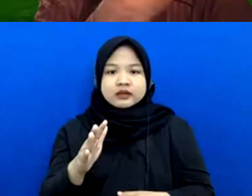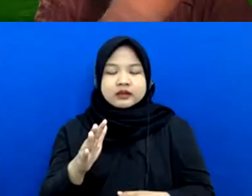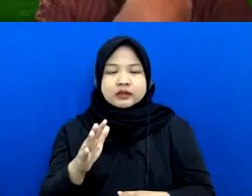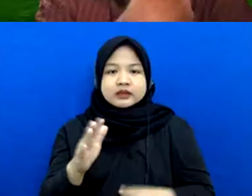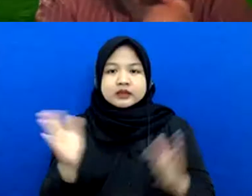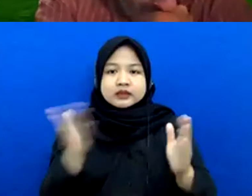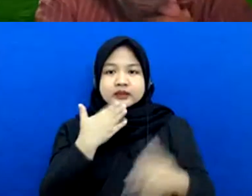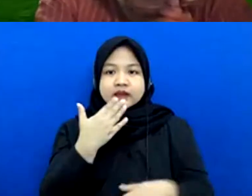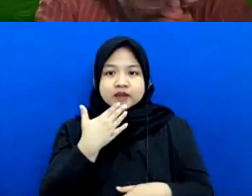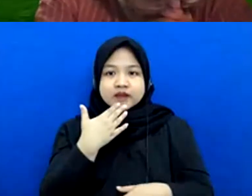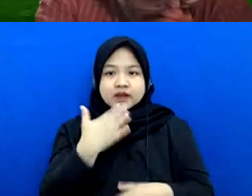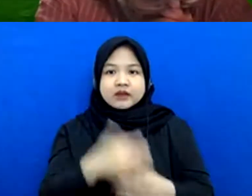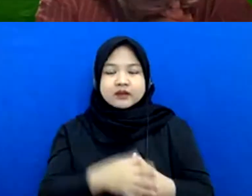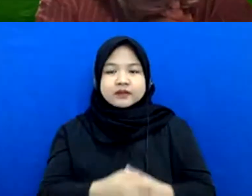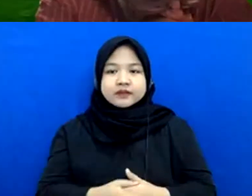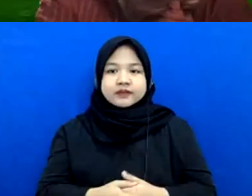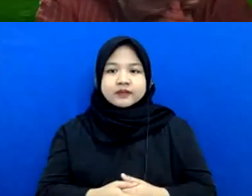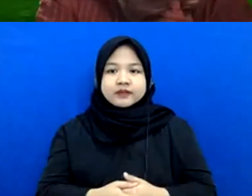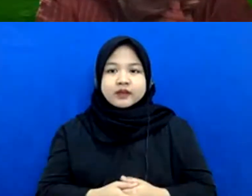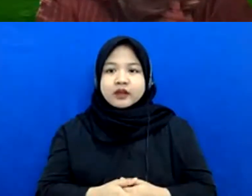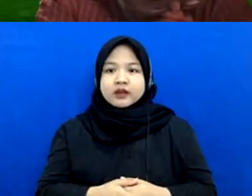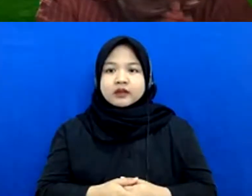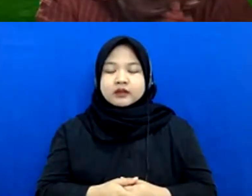simple, and I think